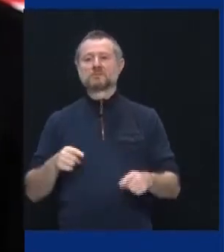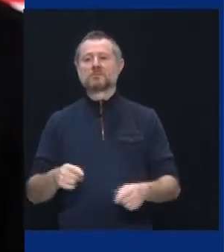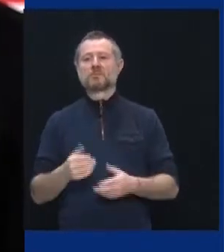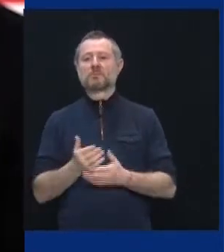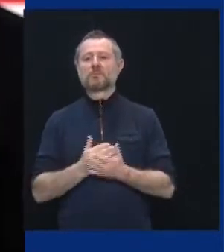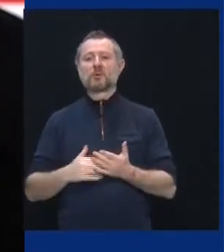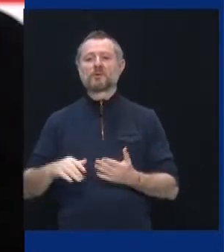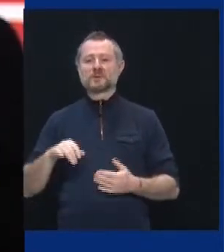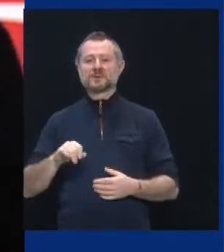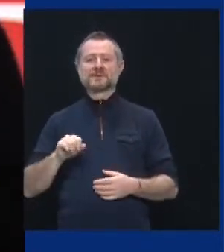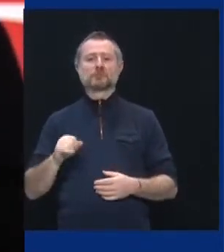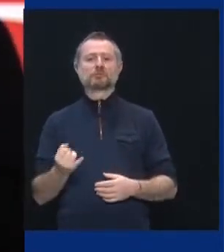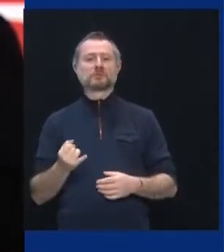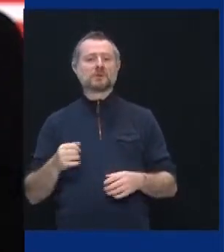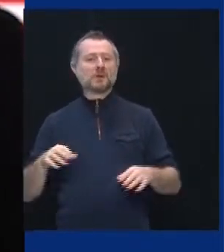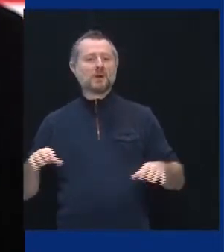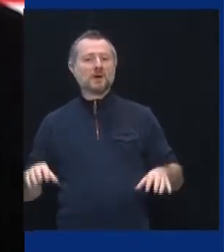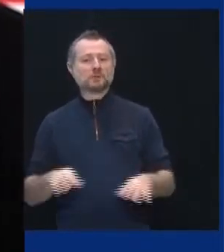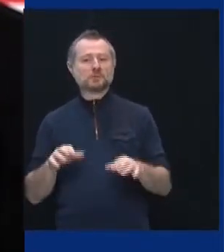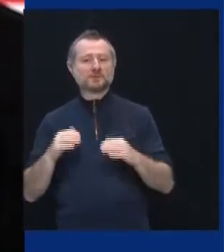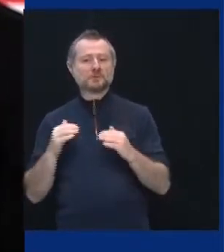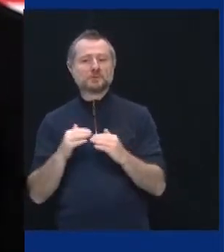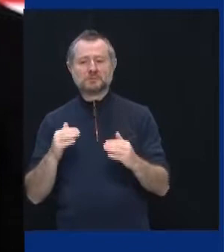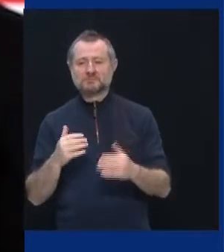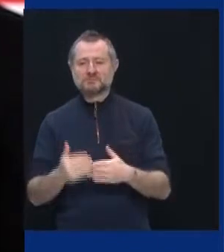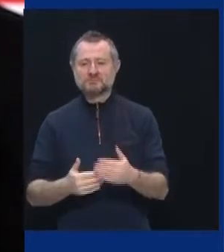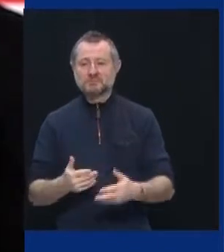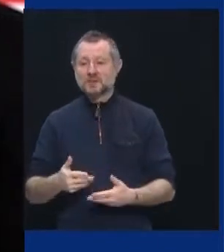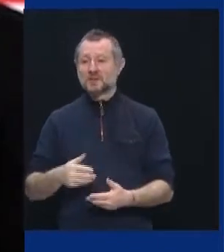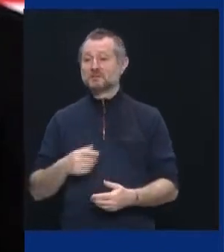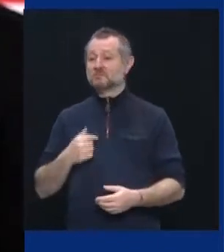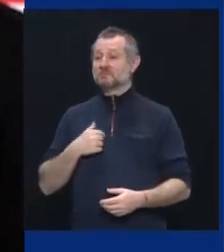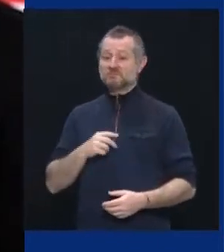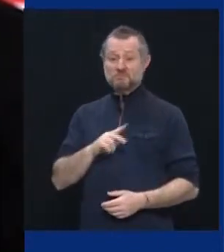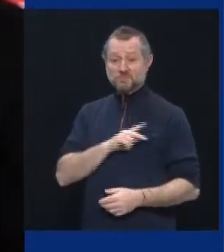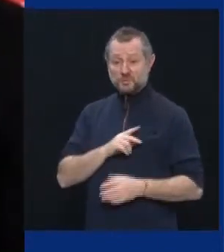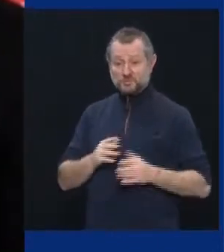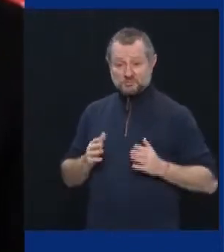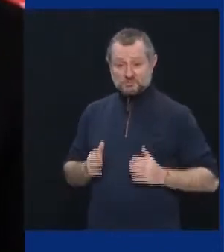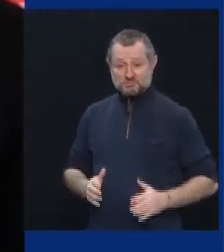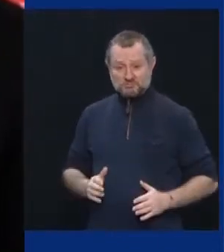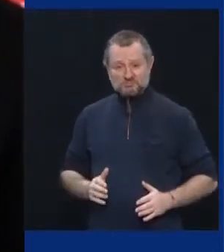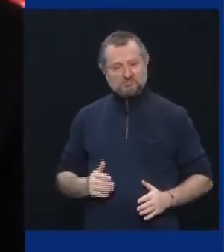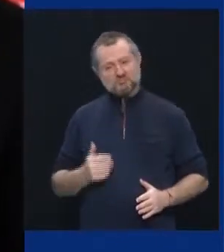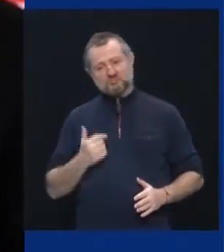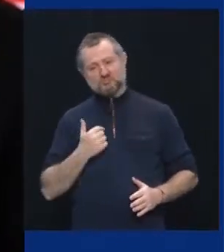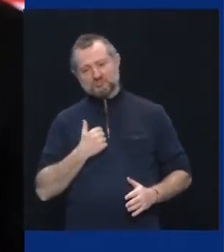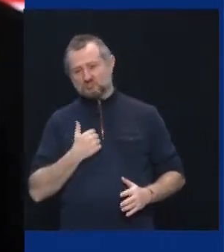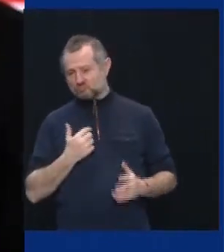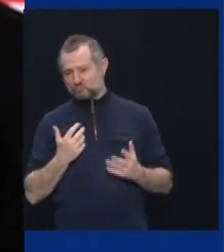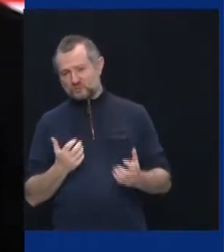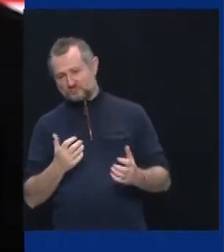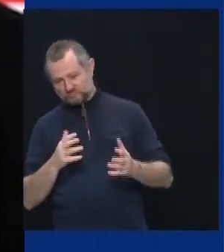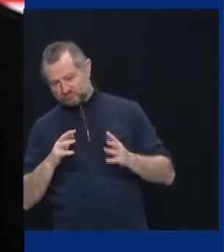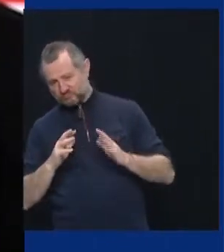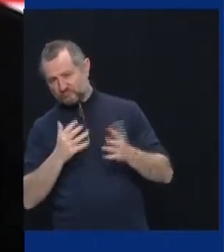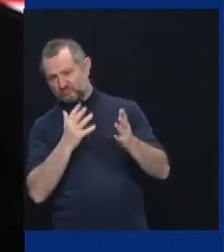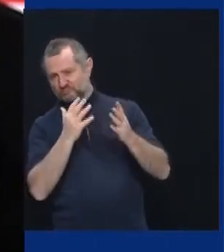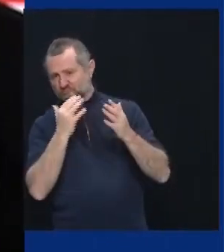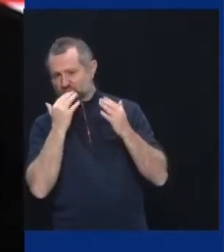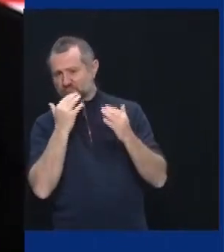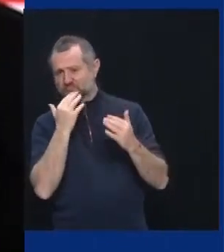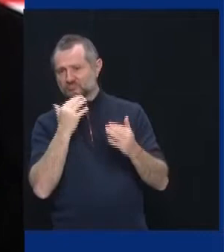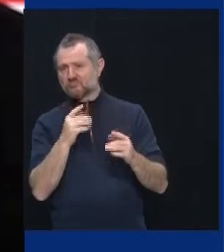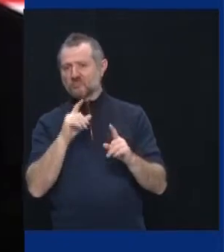justice. I personally want to appreciatively applaud the governor